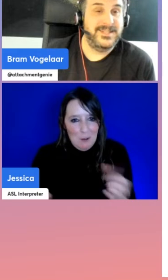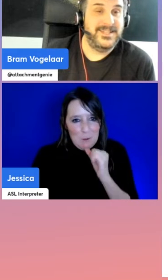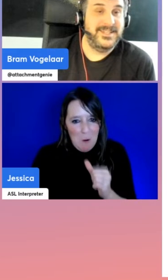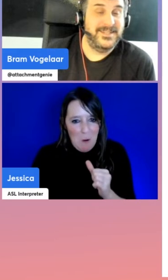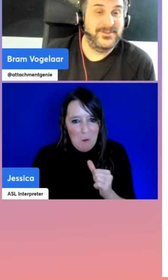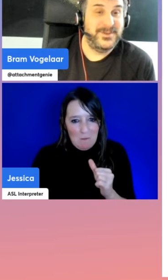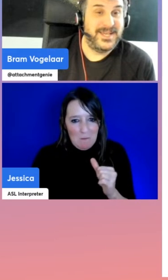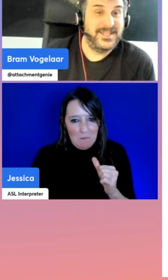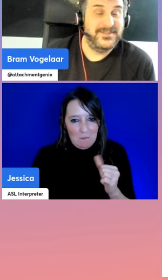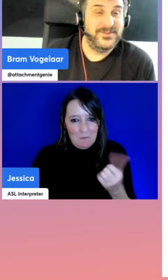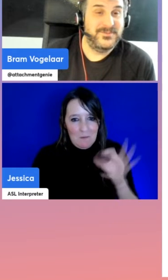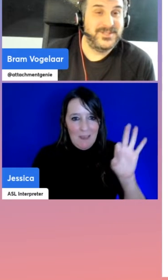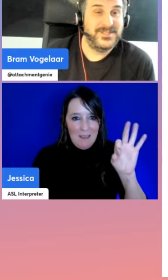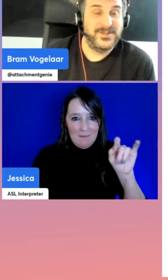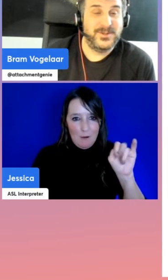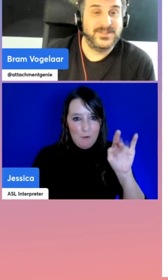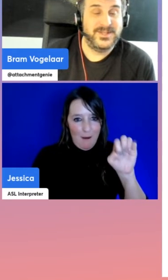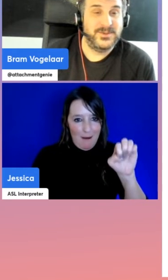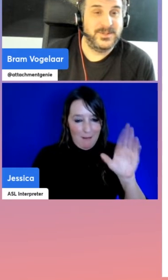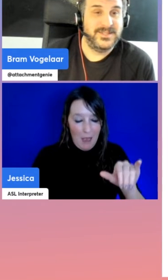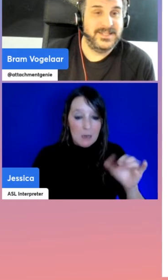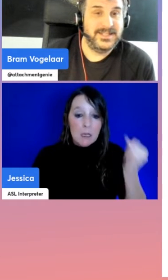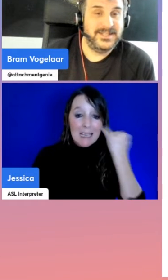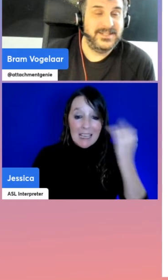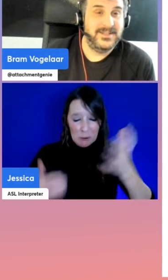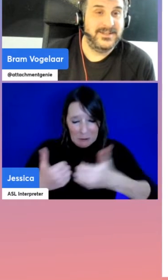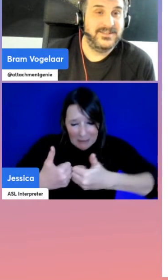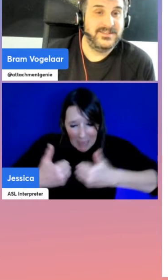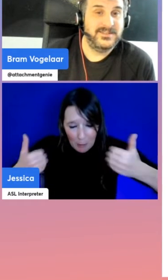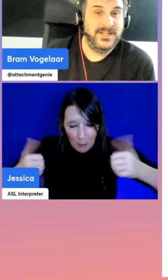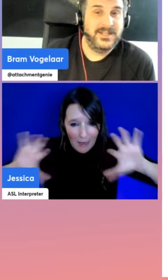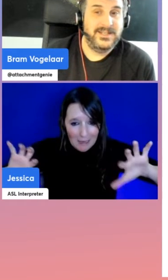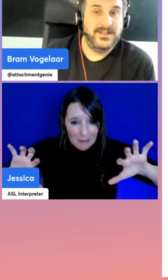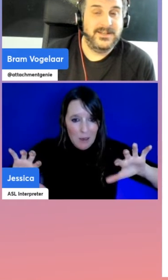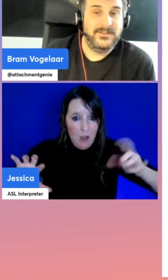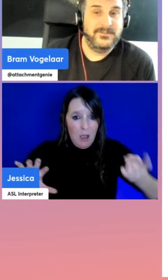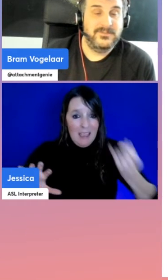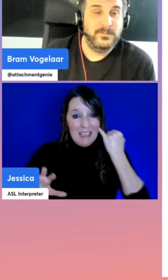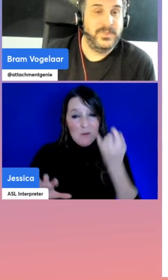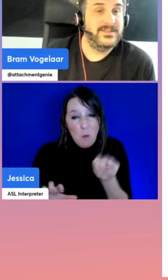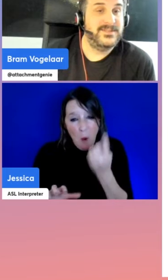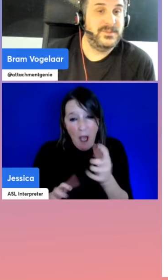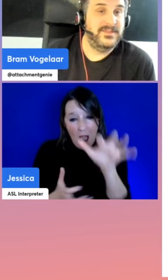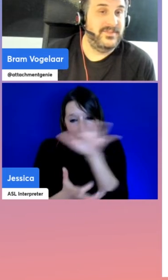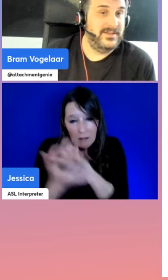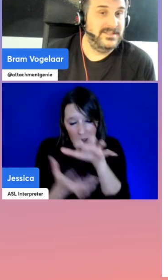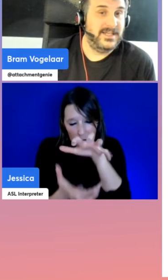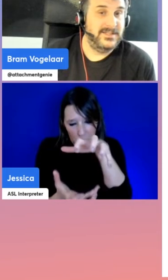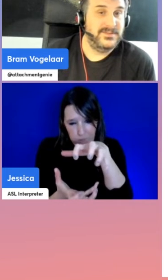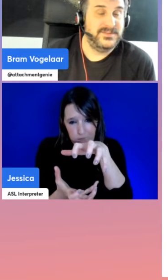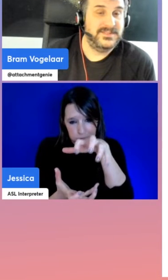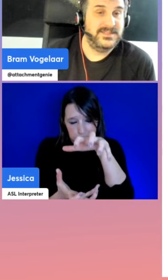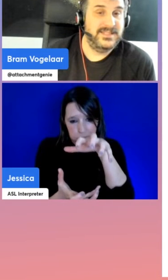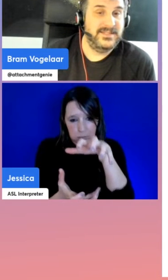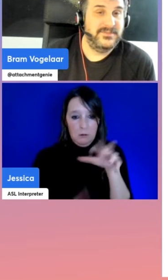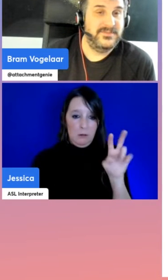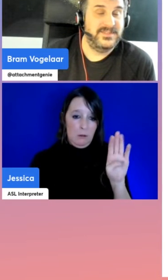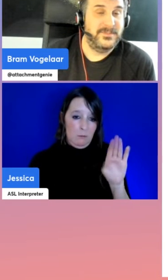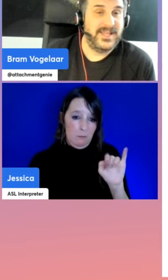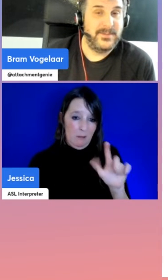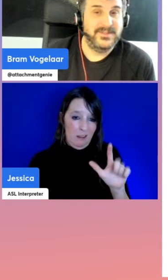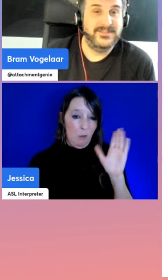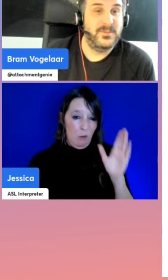we basically, if you do that, one ginormous global cluster, Bill is going to be very sad because